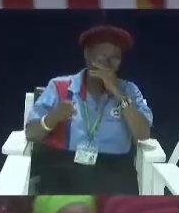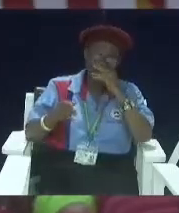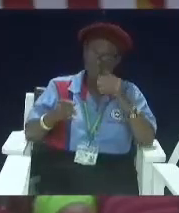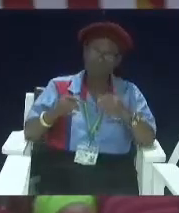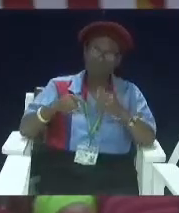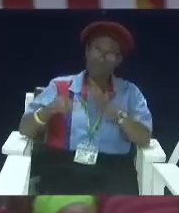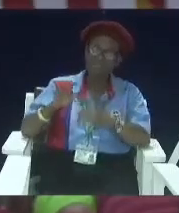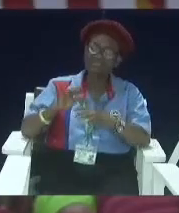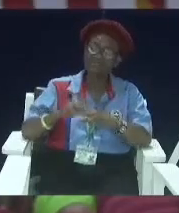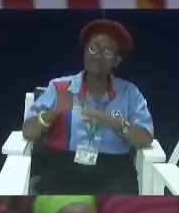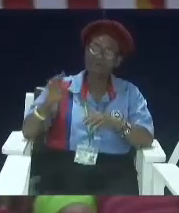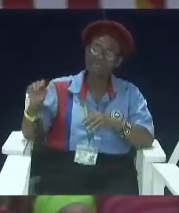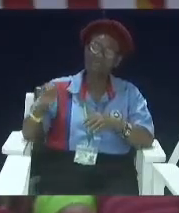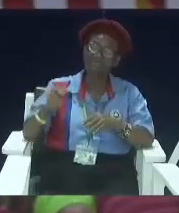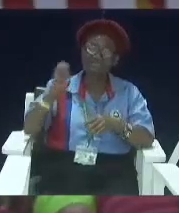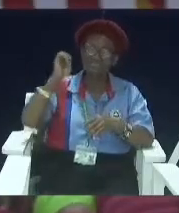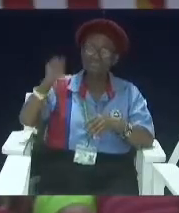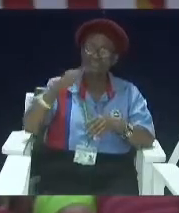said to himself,